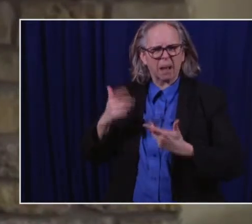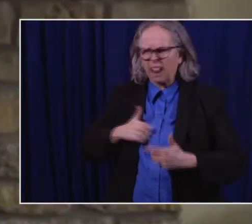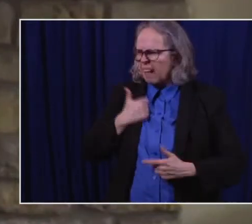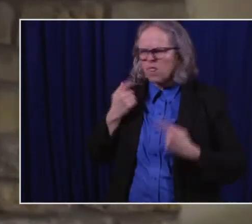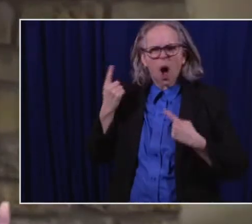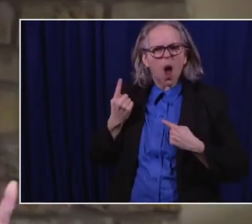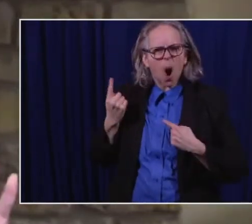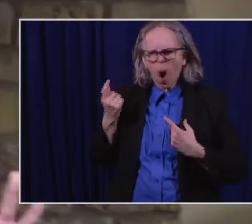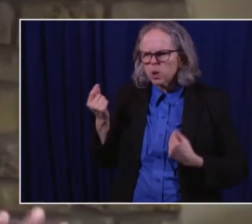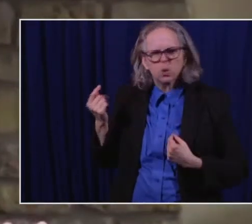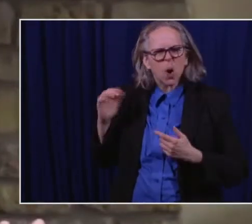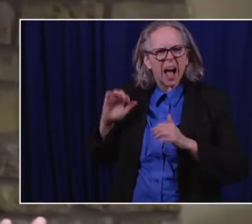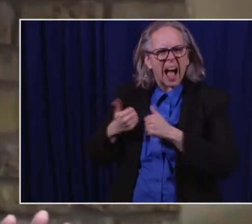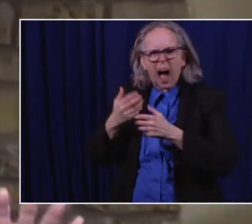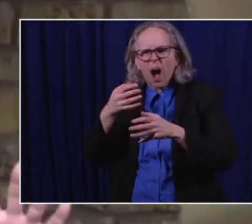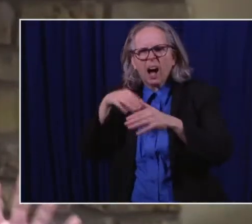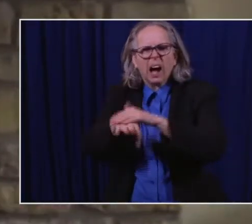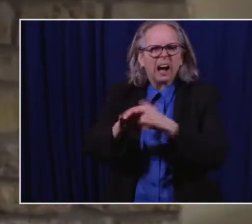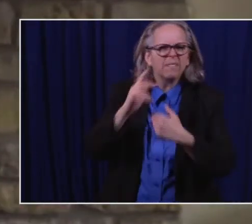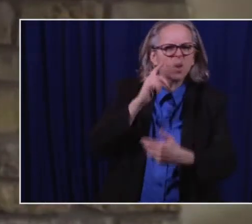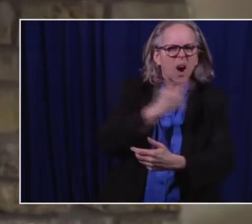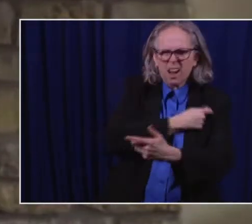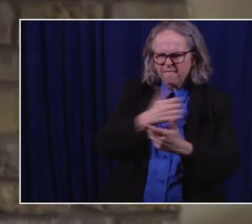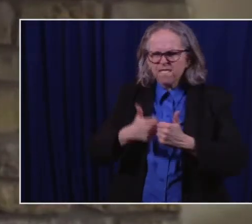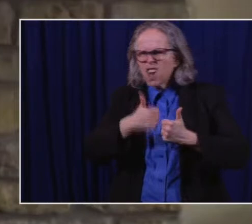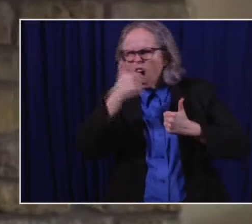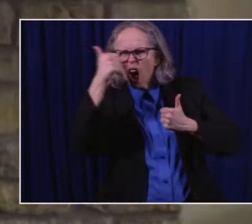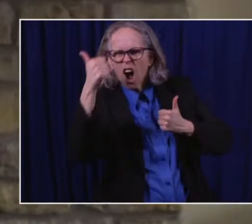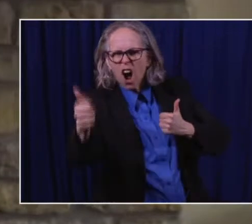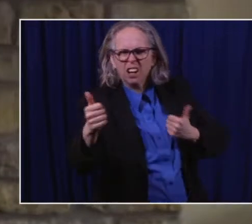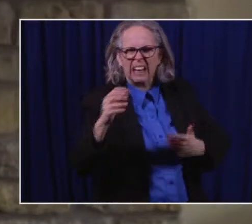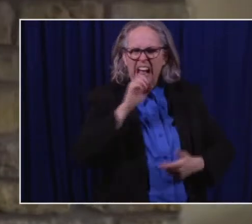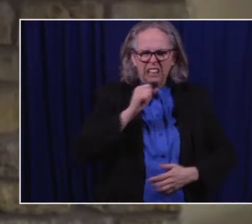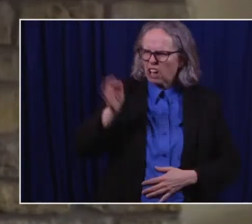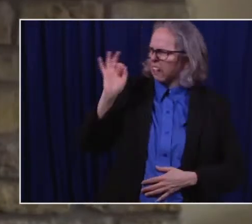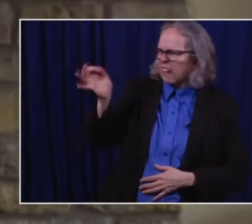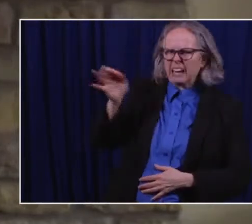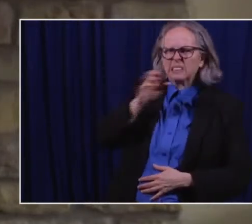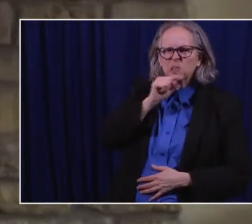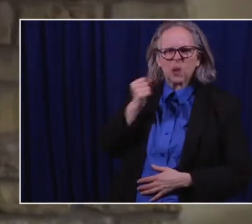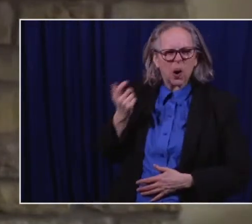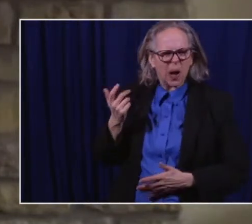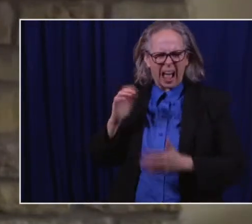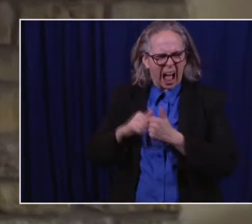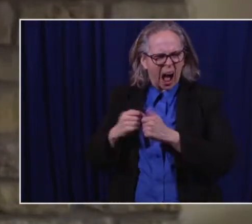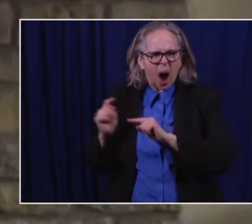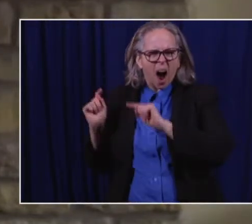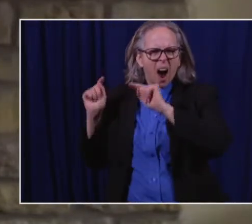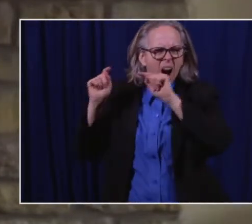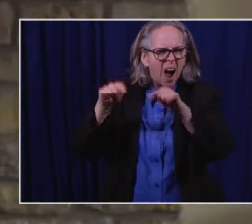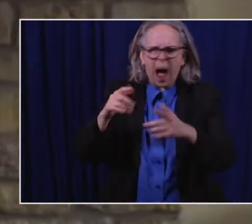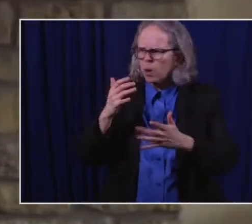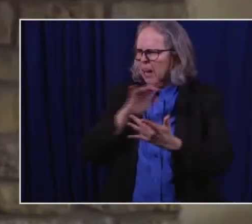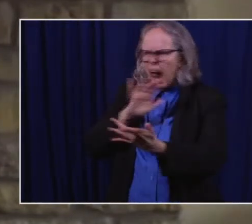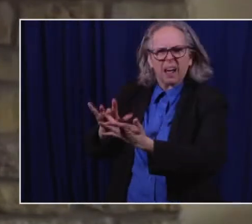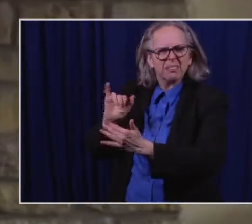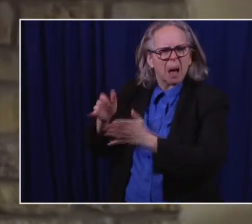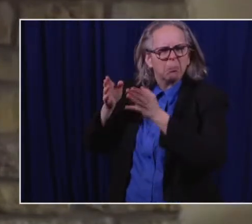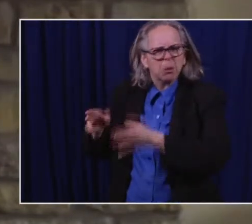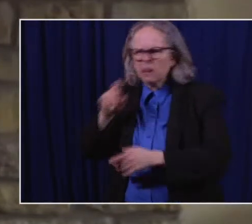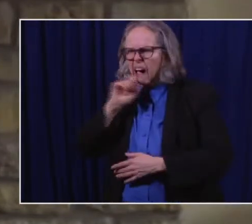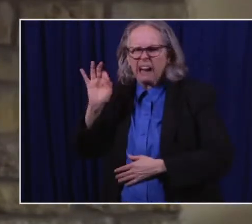people who live by themselves, they're 90 years of age, people who can navigate a phone,